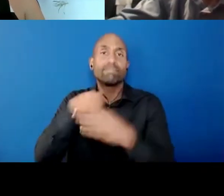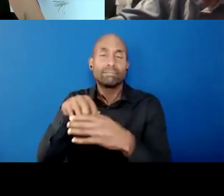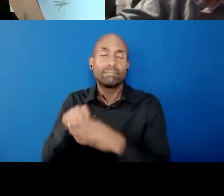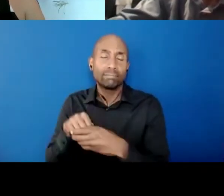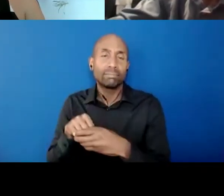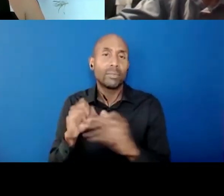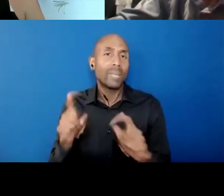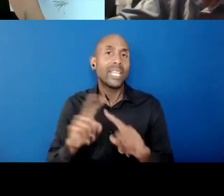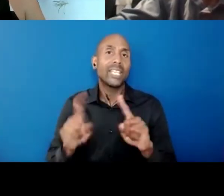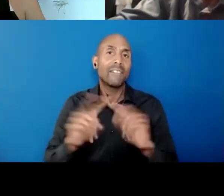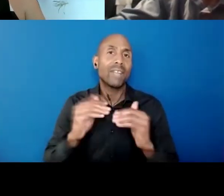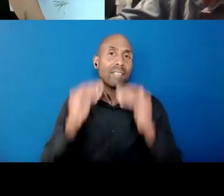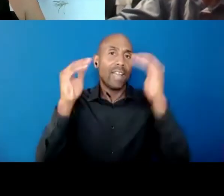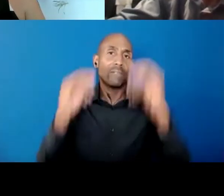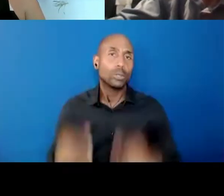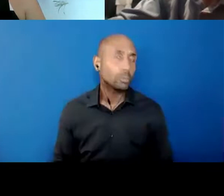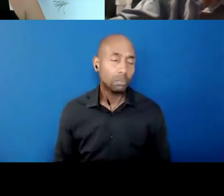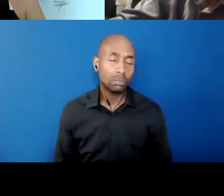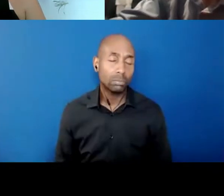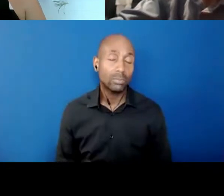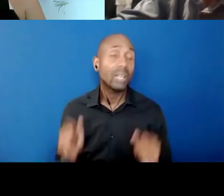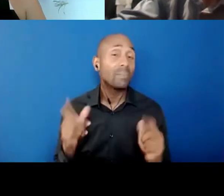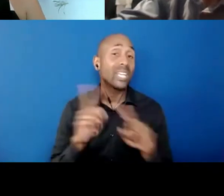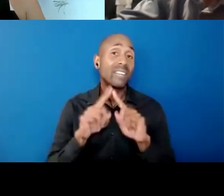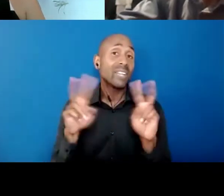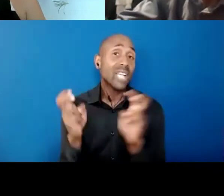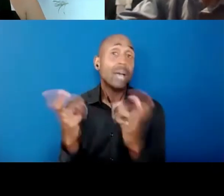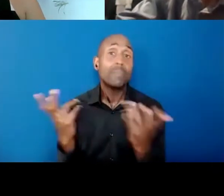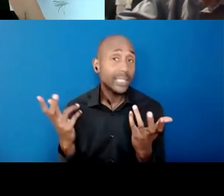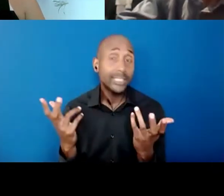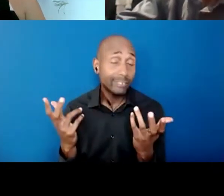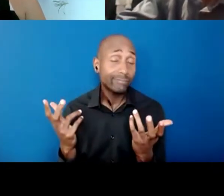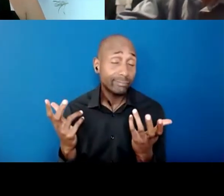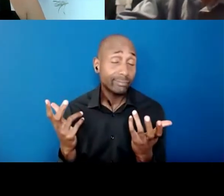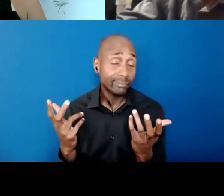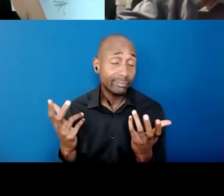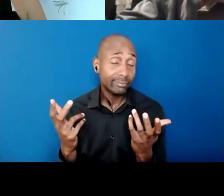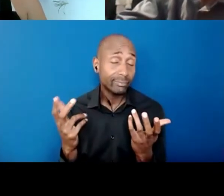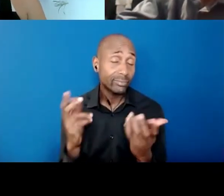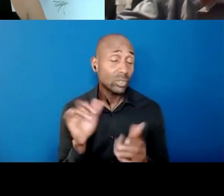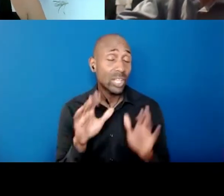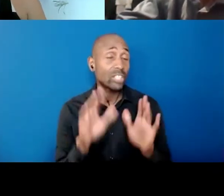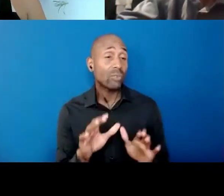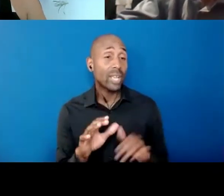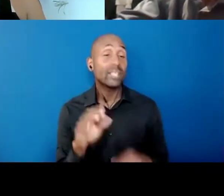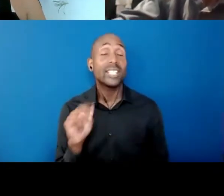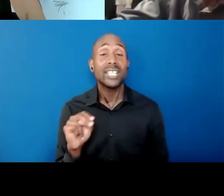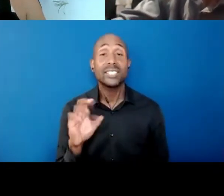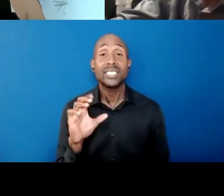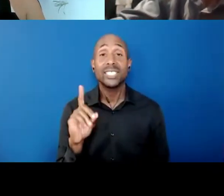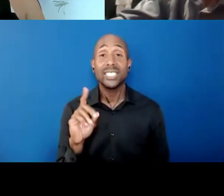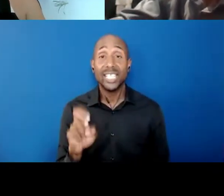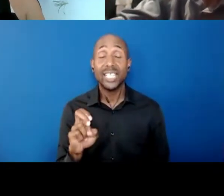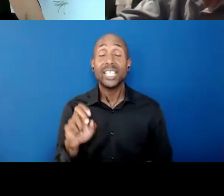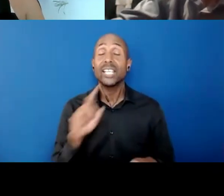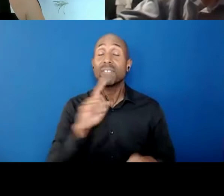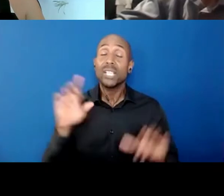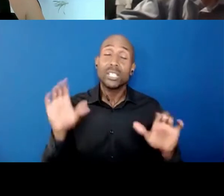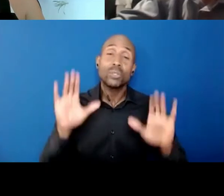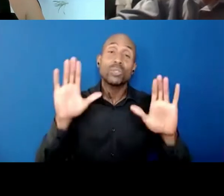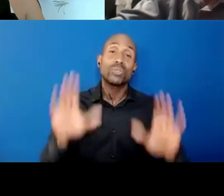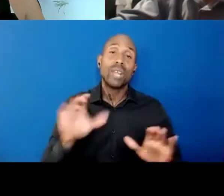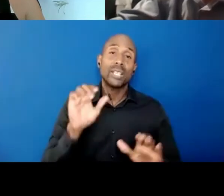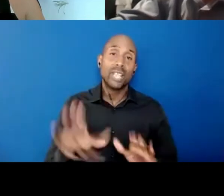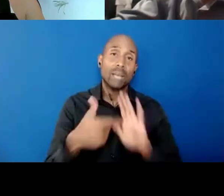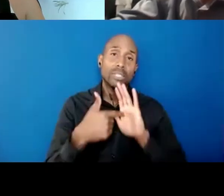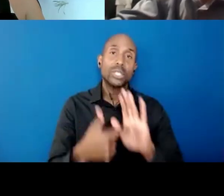level, on almost any topic. So I think that's great. And the Clearinghouse does a really good job of demonstrating the